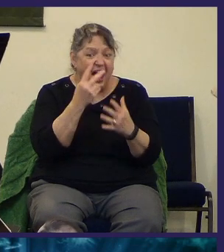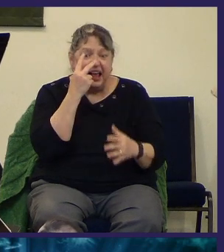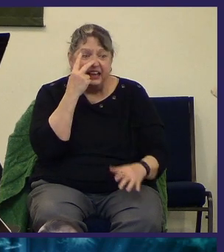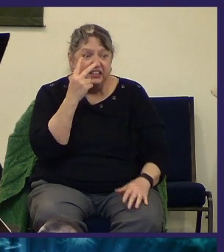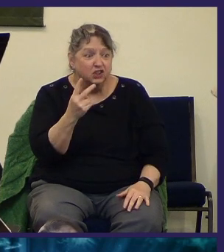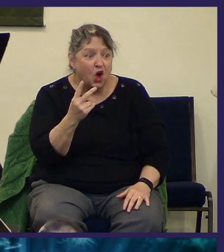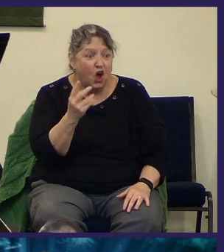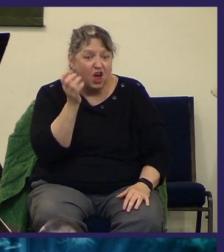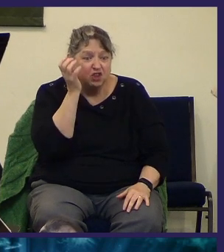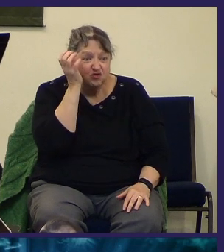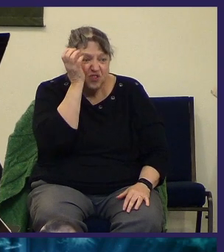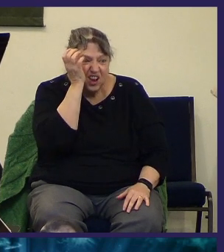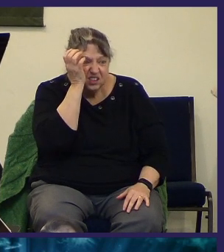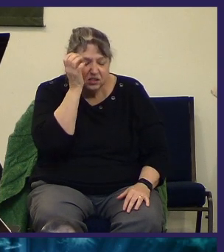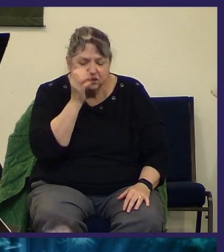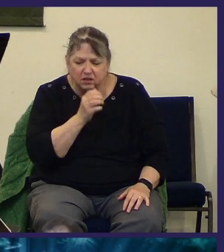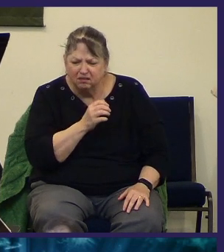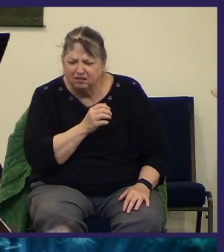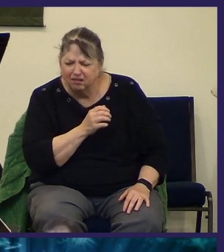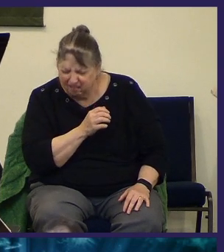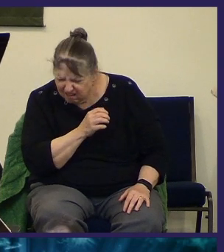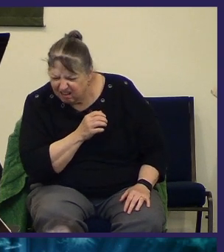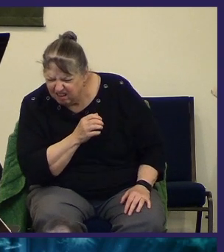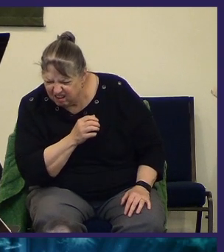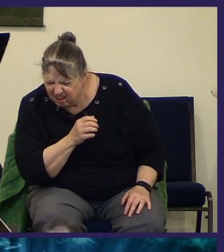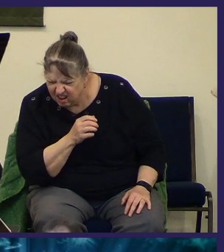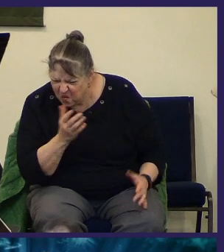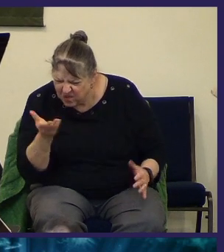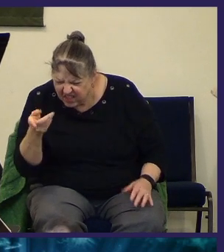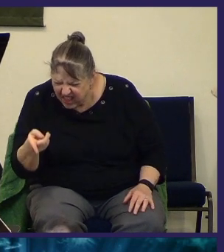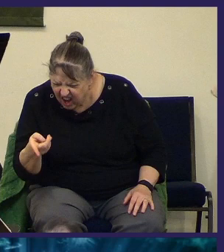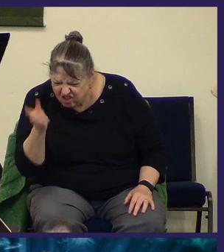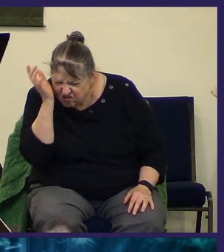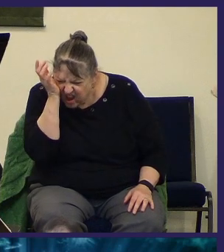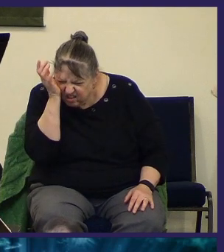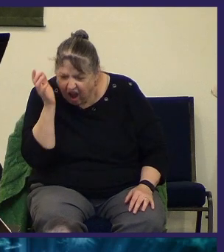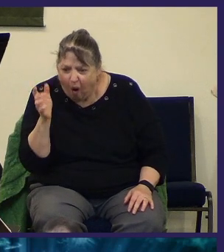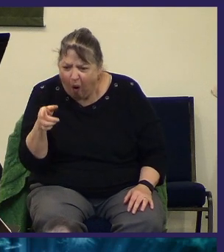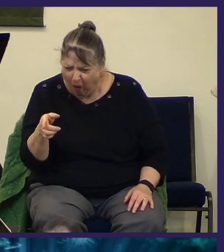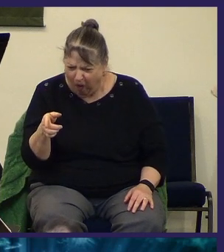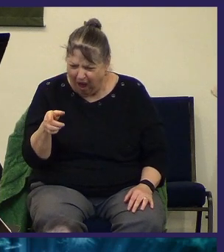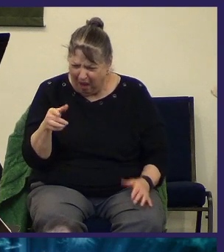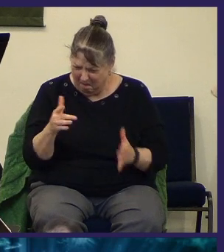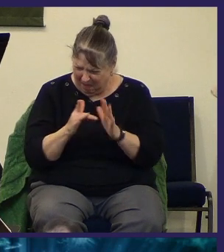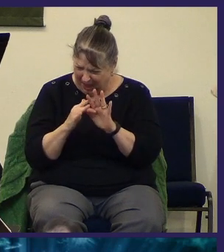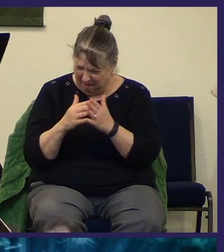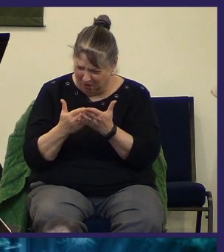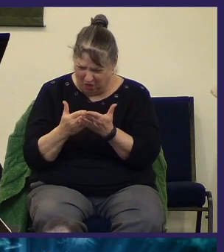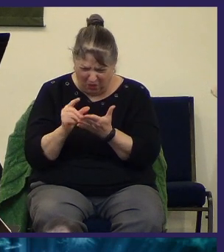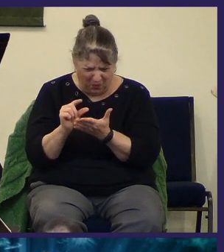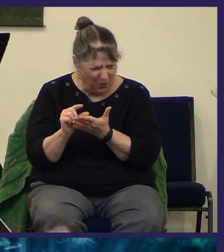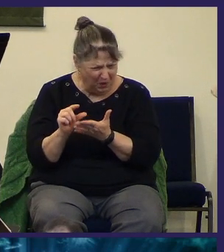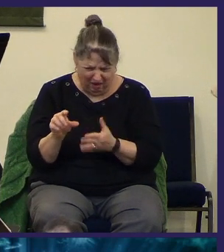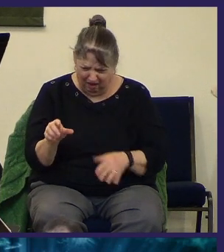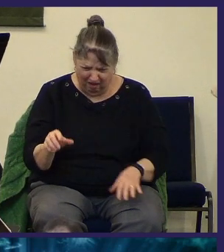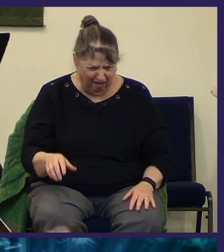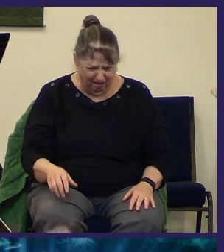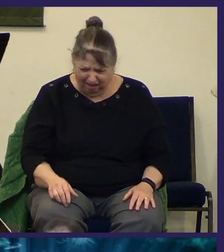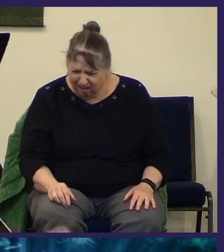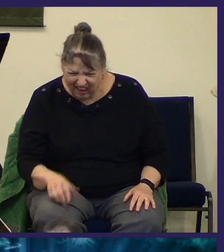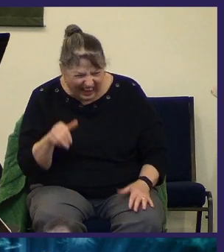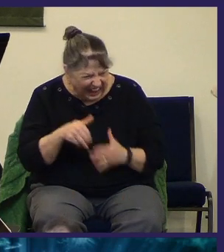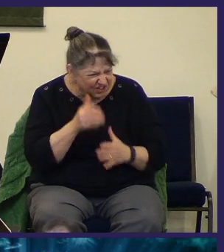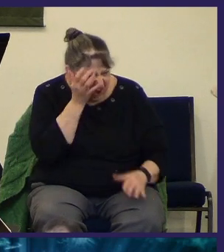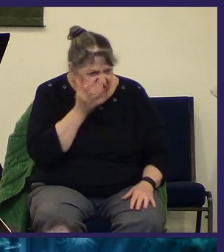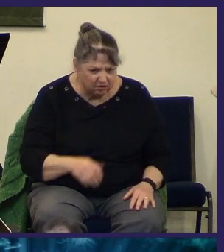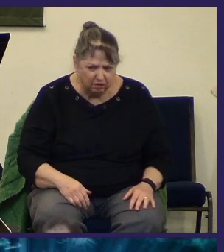and laid a new testament i don't know what taunted him but he reached down and pulled